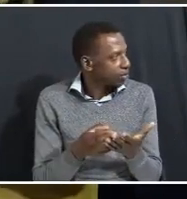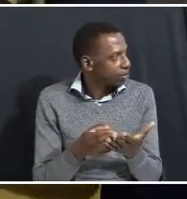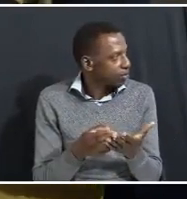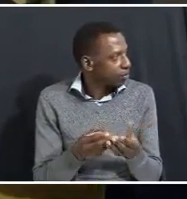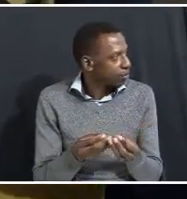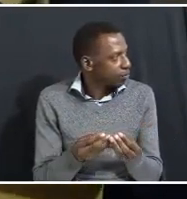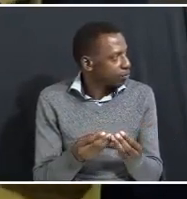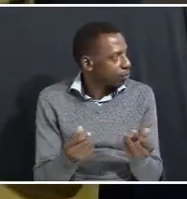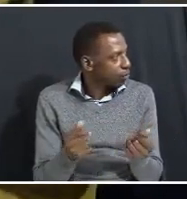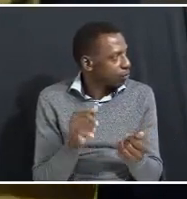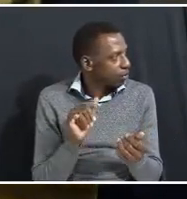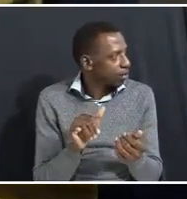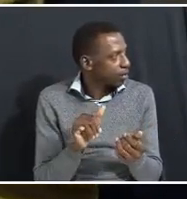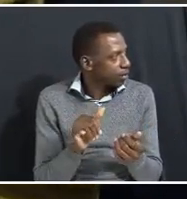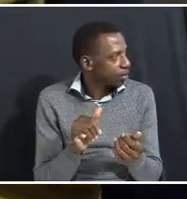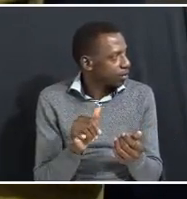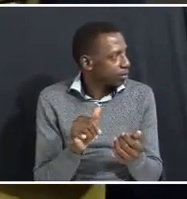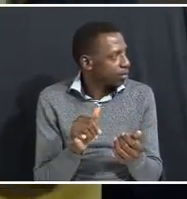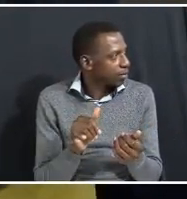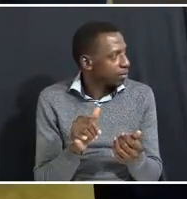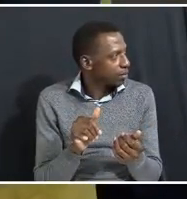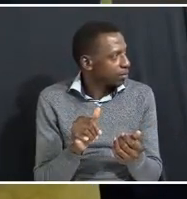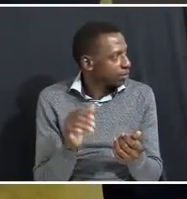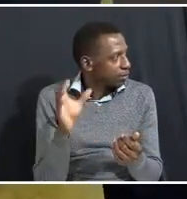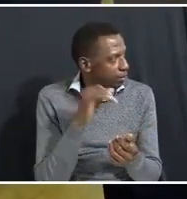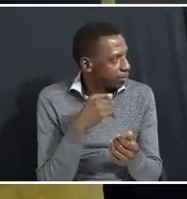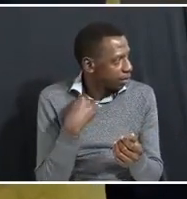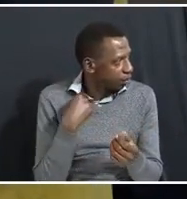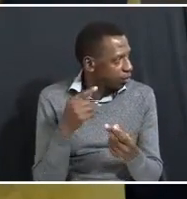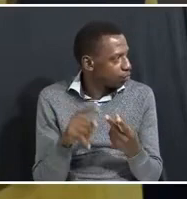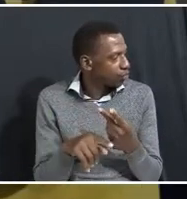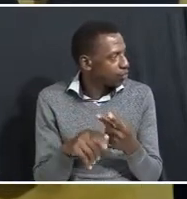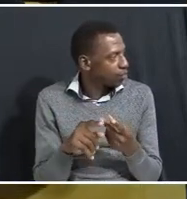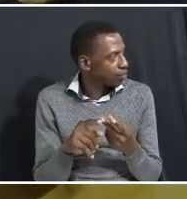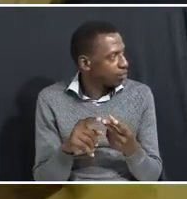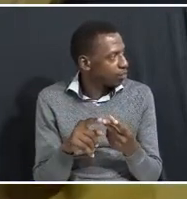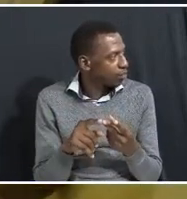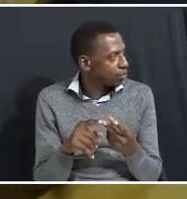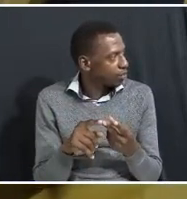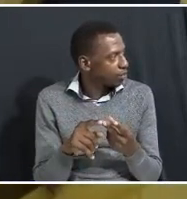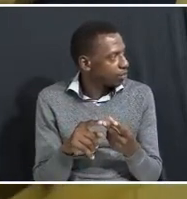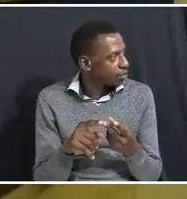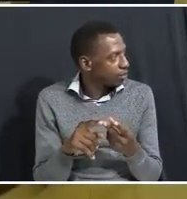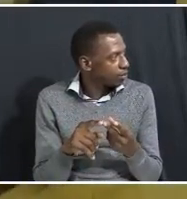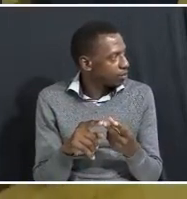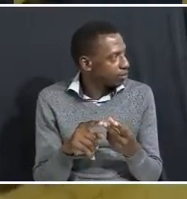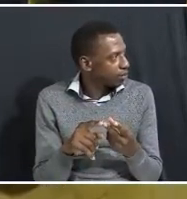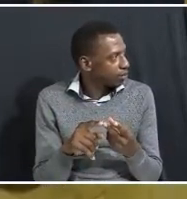that possible shortfall. Number two, kuhusu distribution.